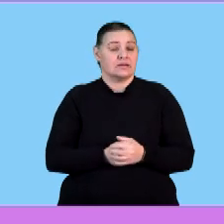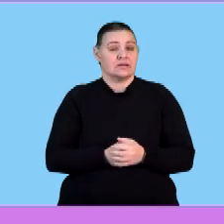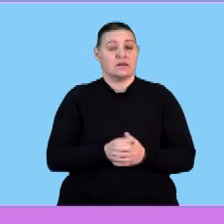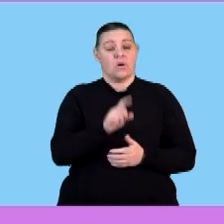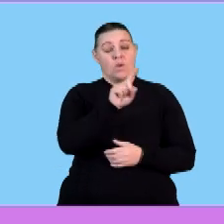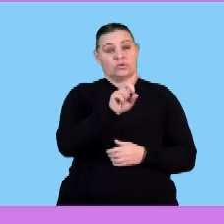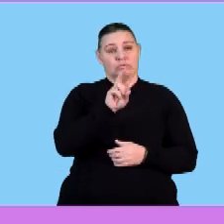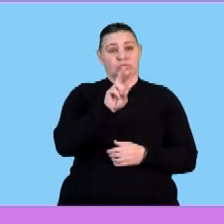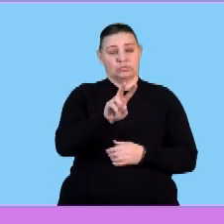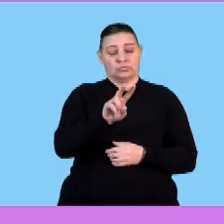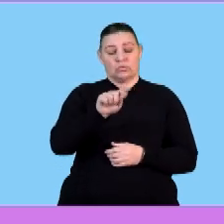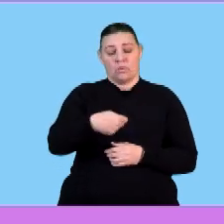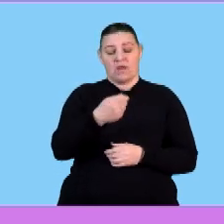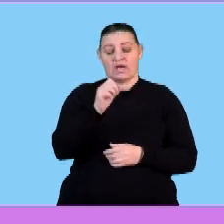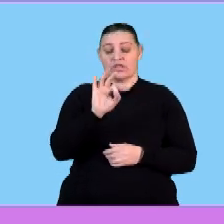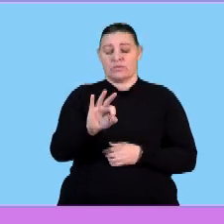gives me